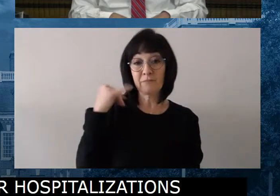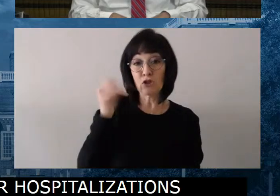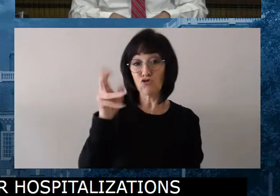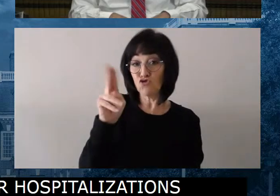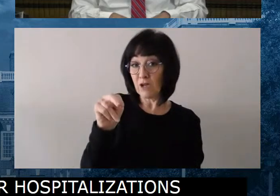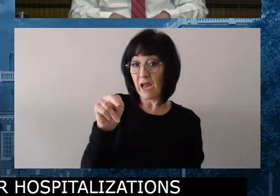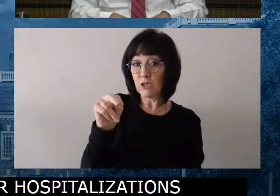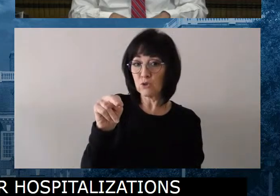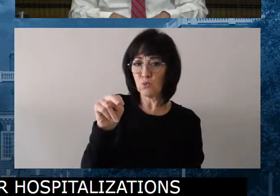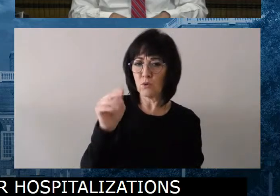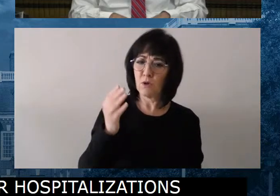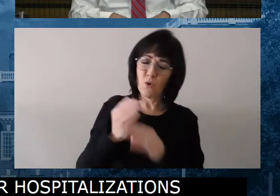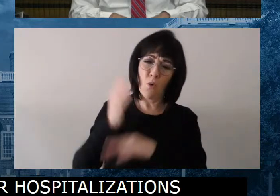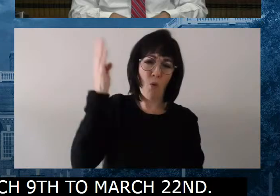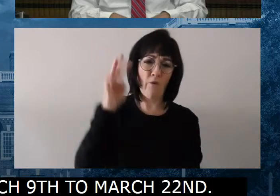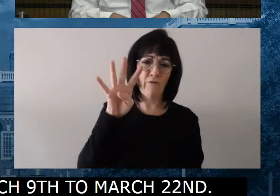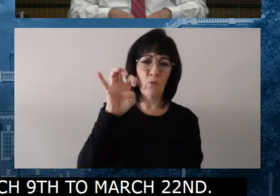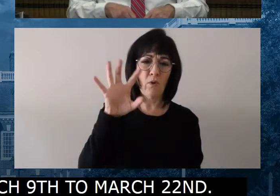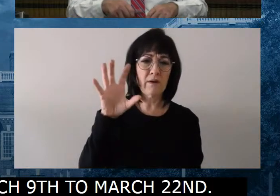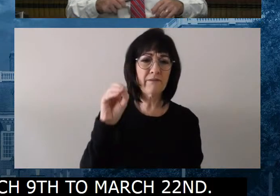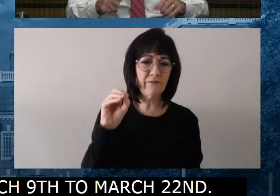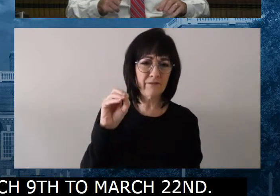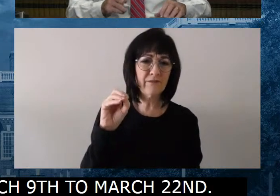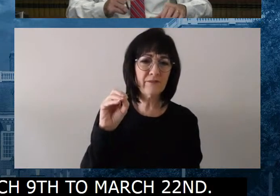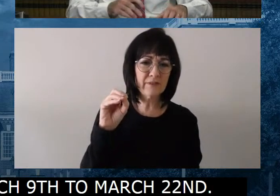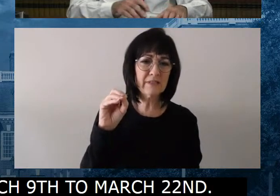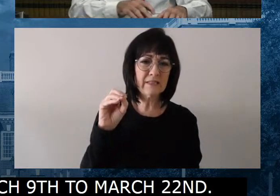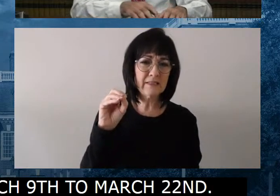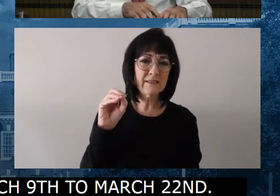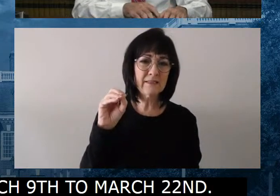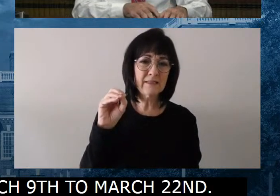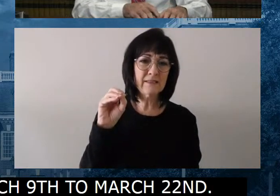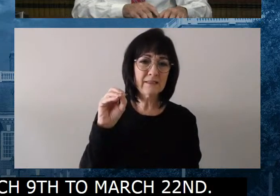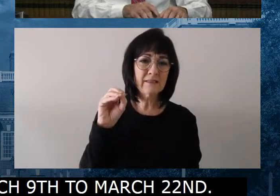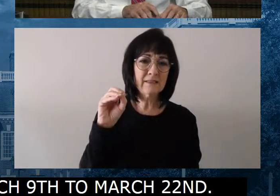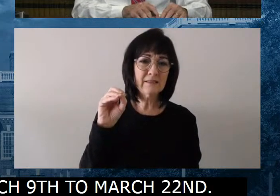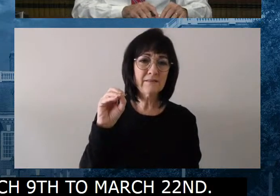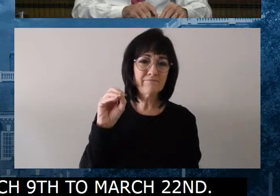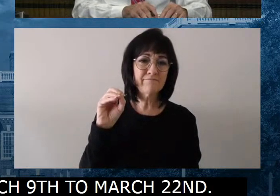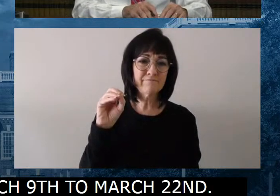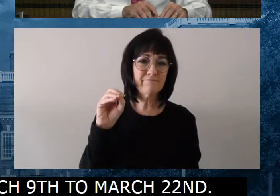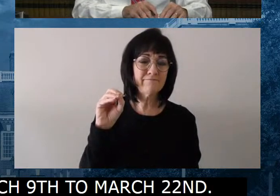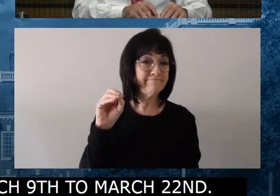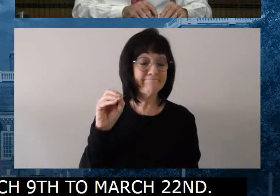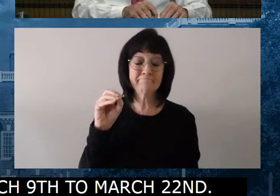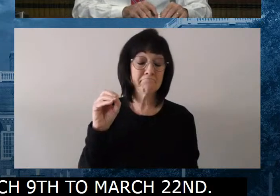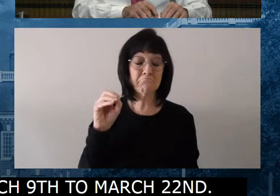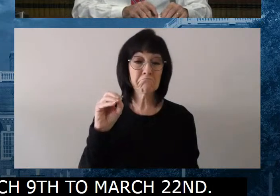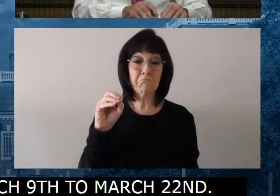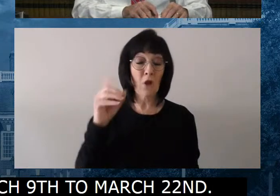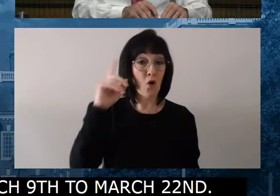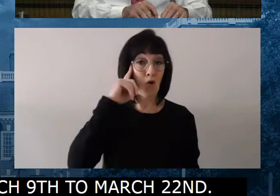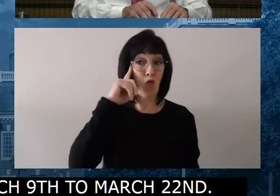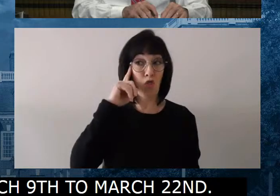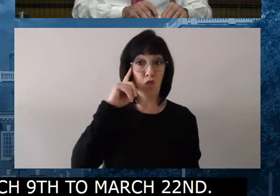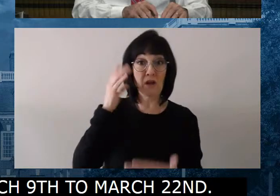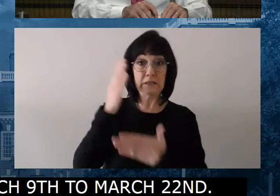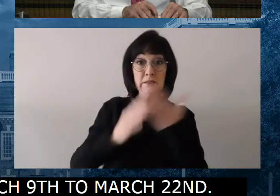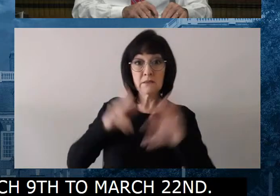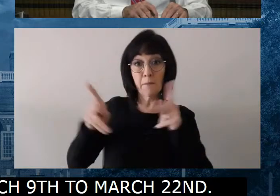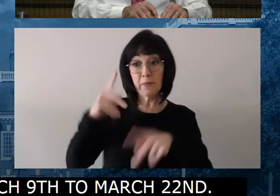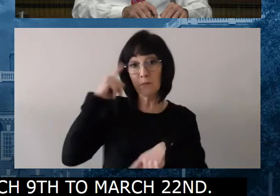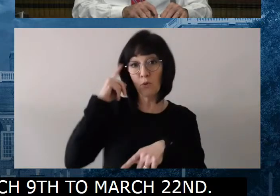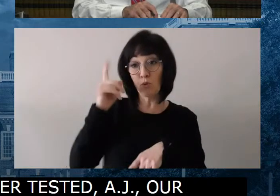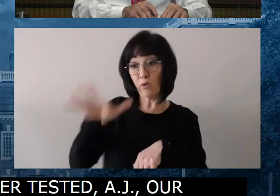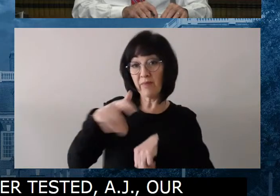450. We never tested, AJ, our hospital capacity, as those our partners in the